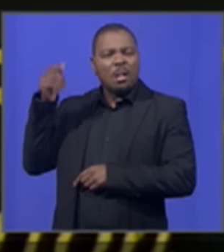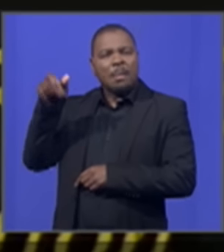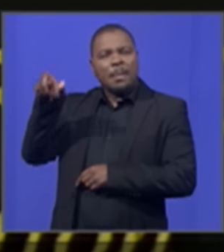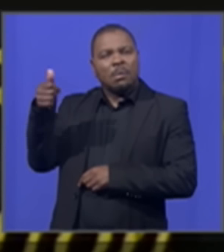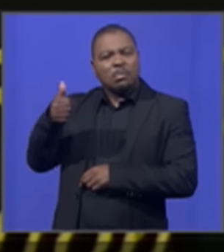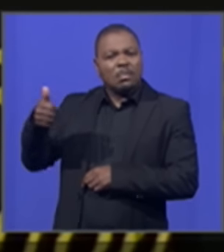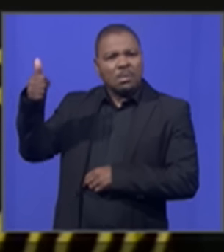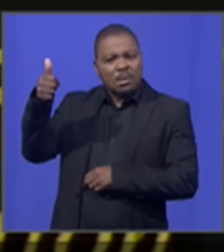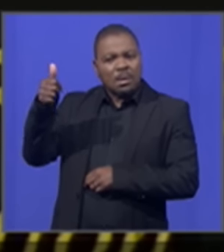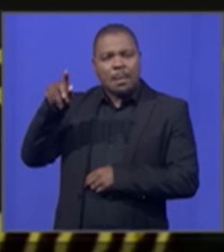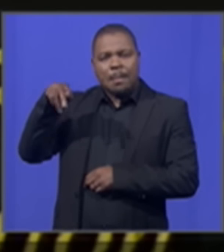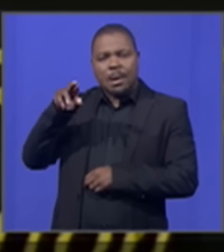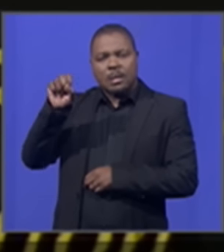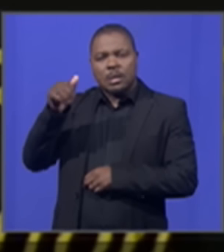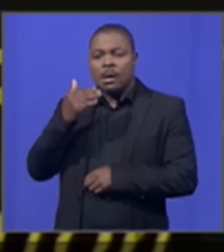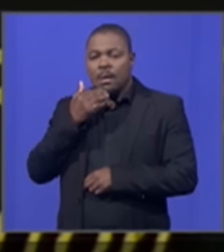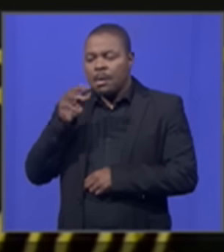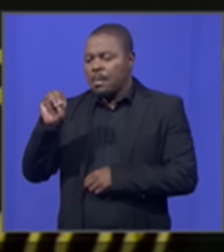PRASA, Lucky Montana.